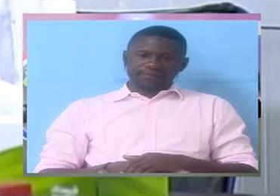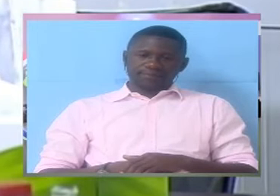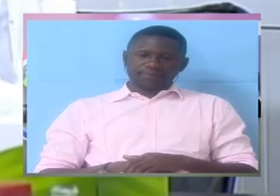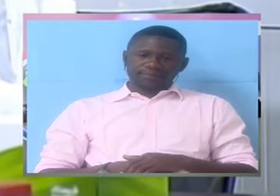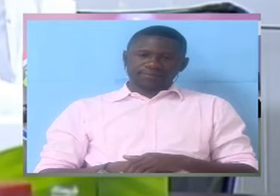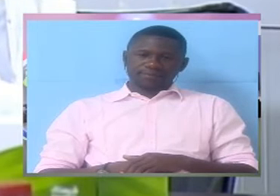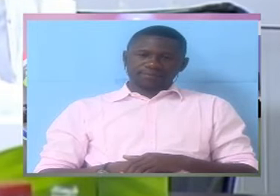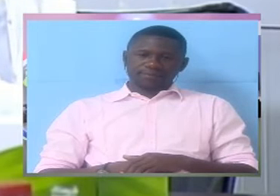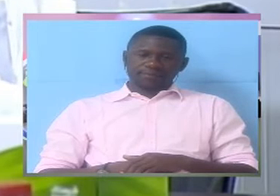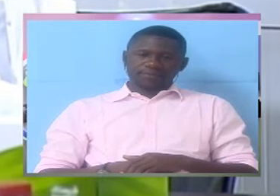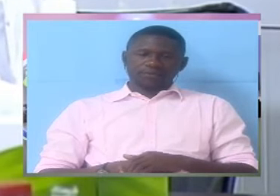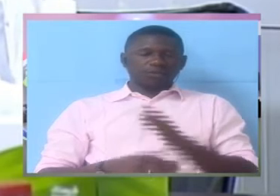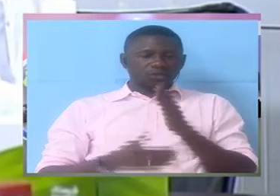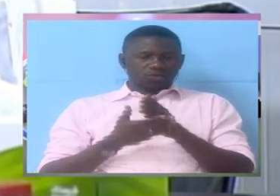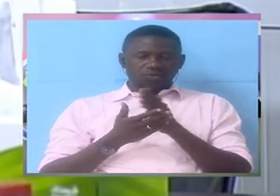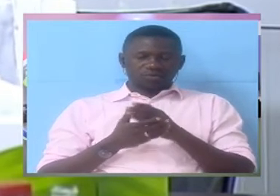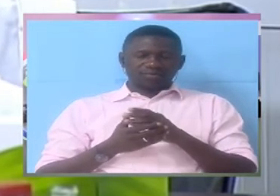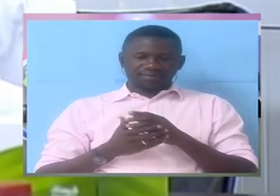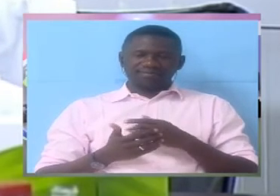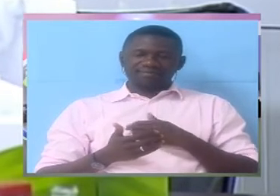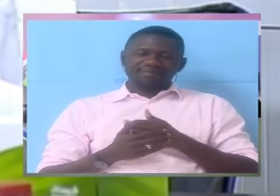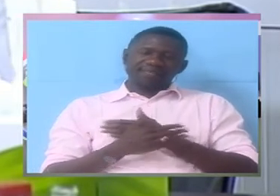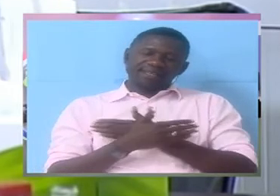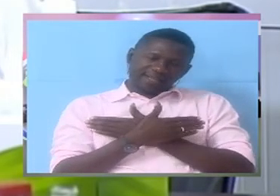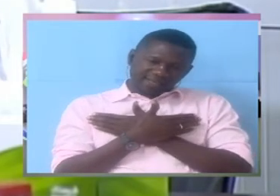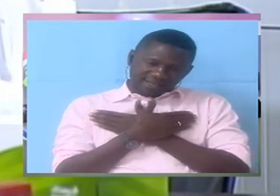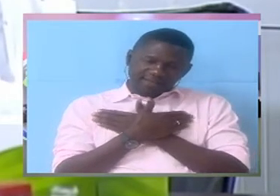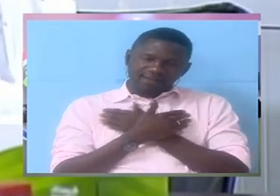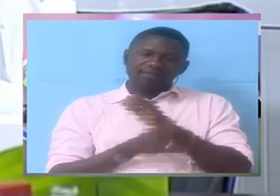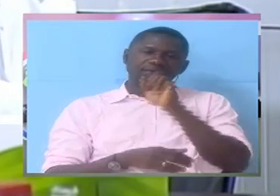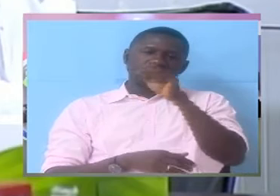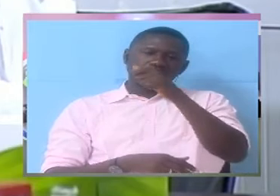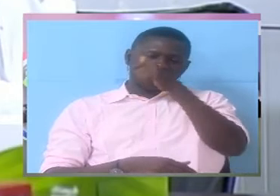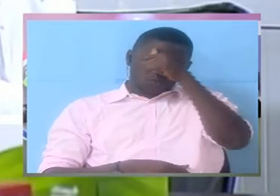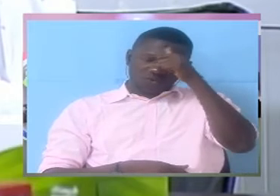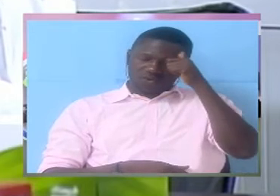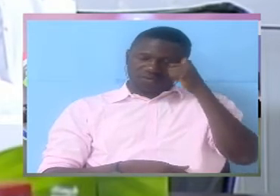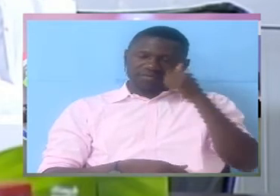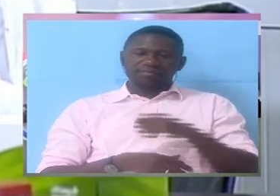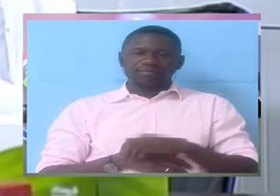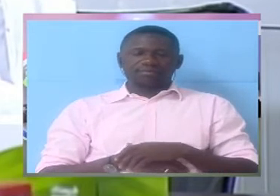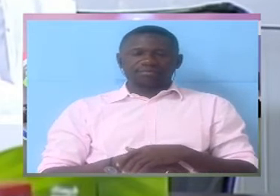Really, I admired your work. Tonya alladuko ya nyabo.